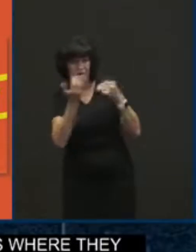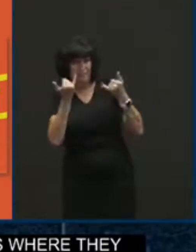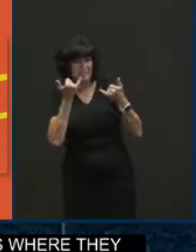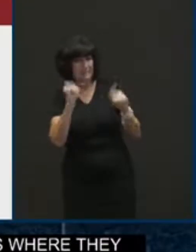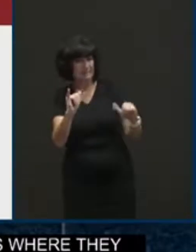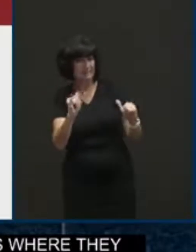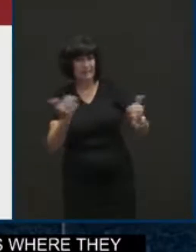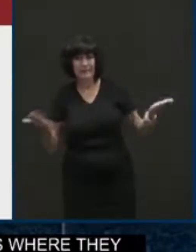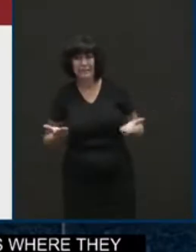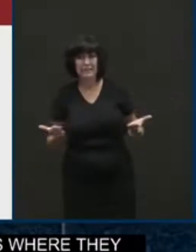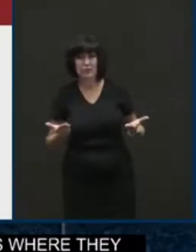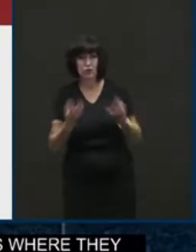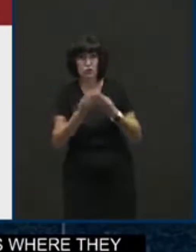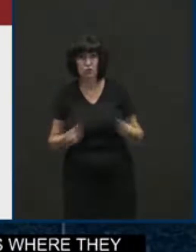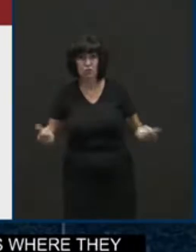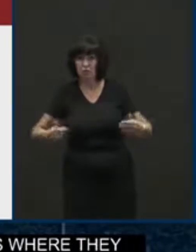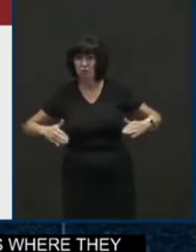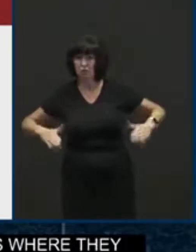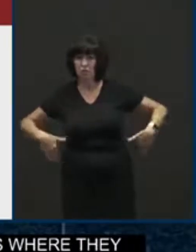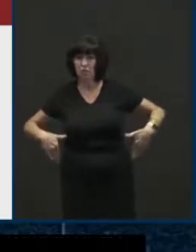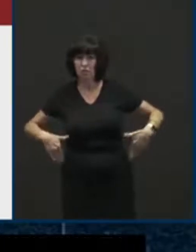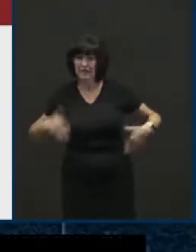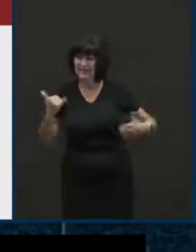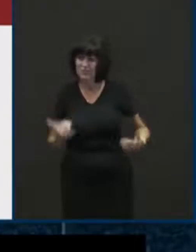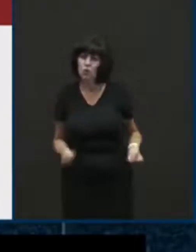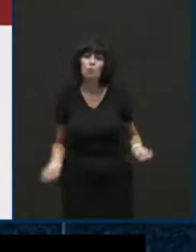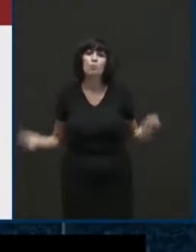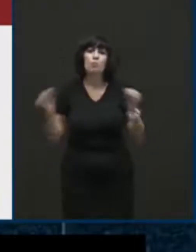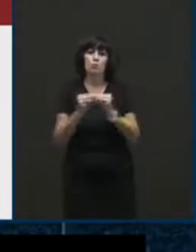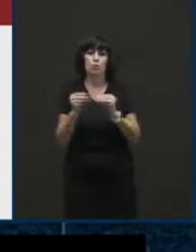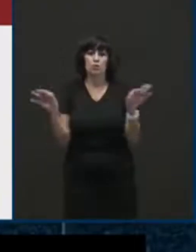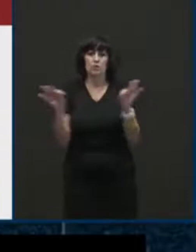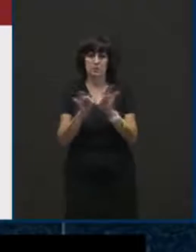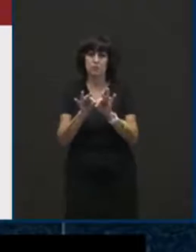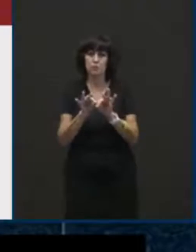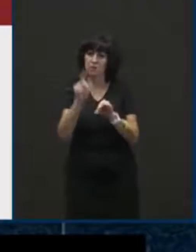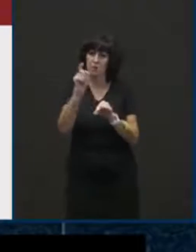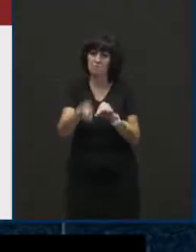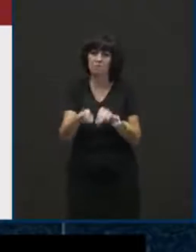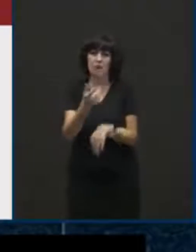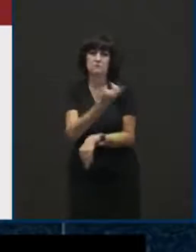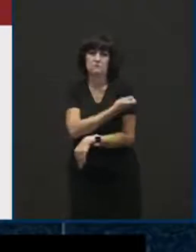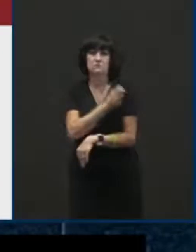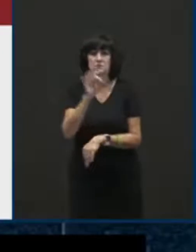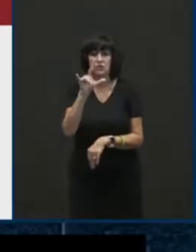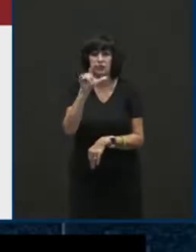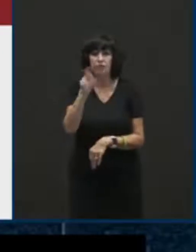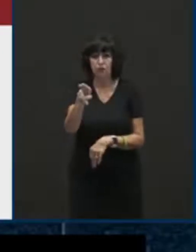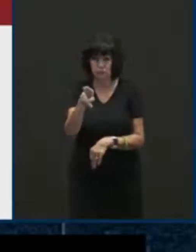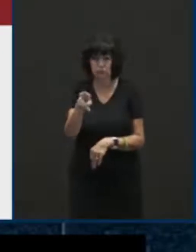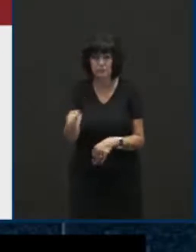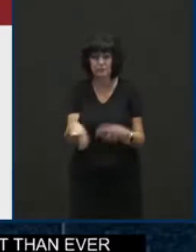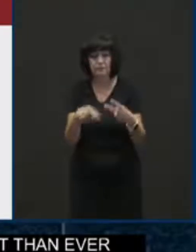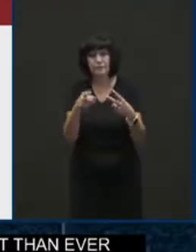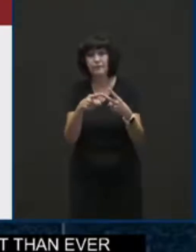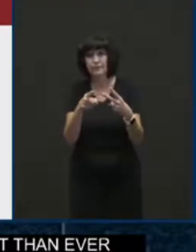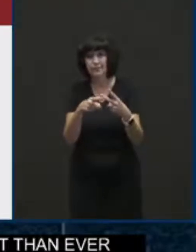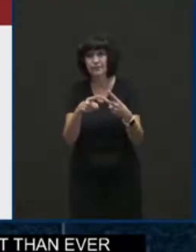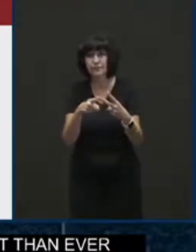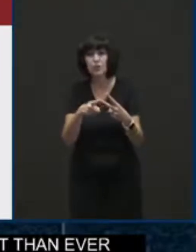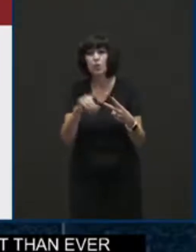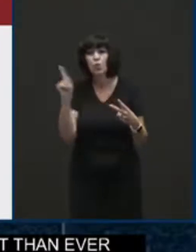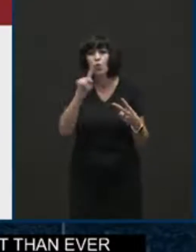to get your flu vaccine this year. And secondly, our campaign focuses on where you can get the